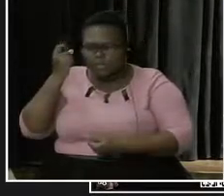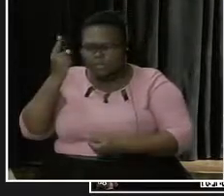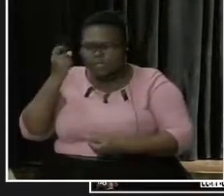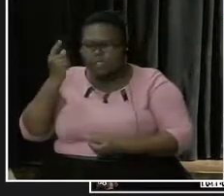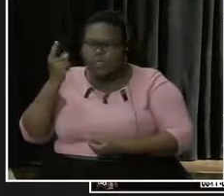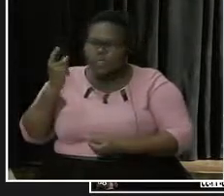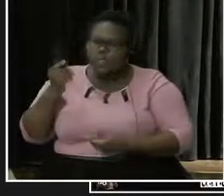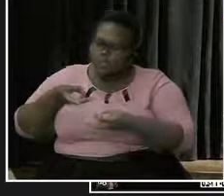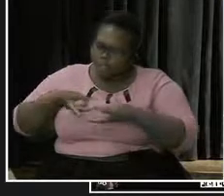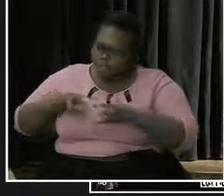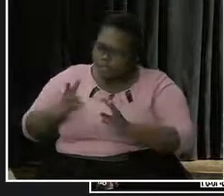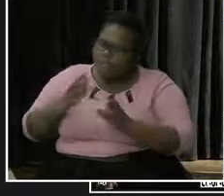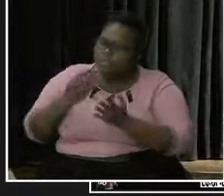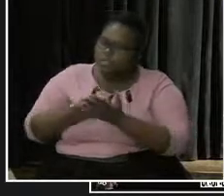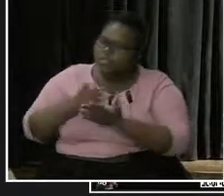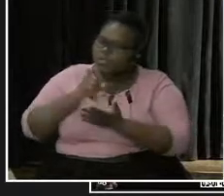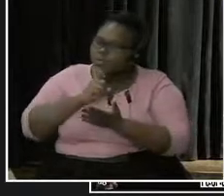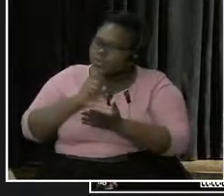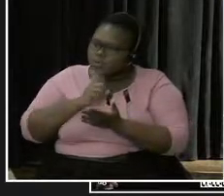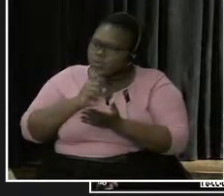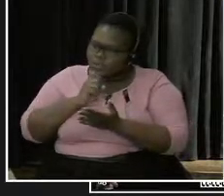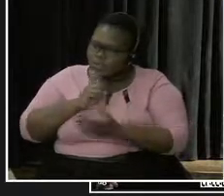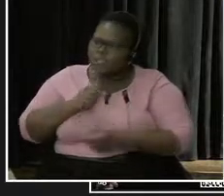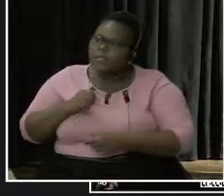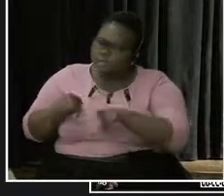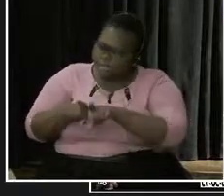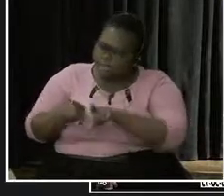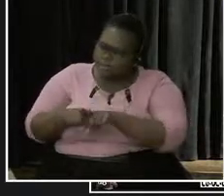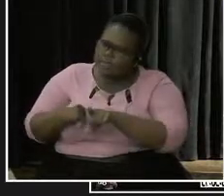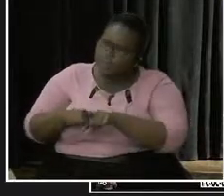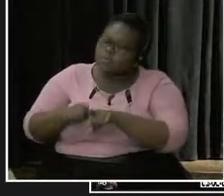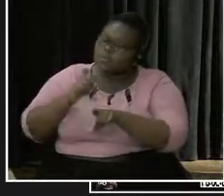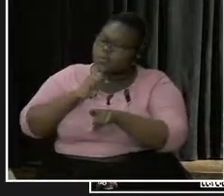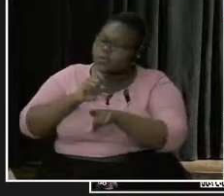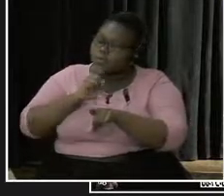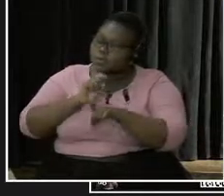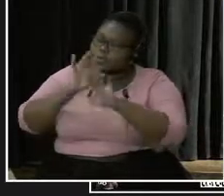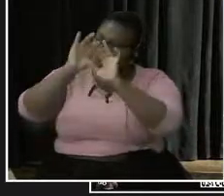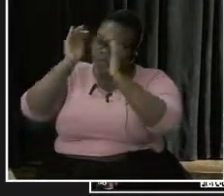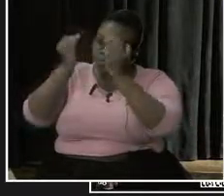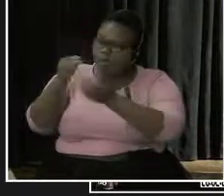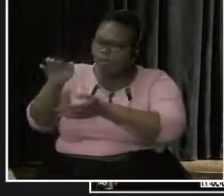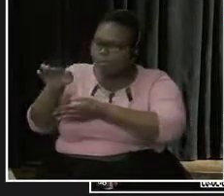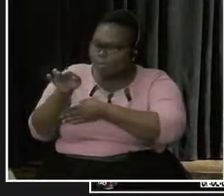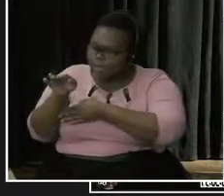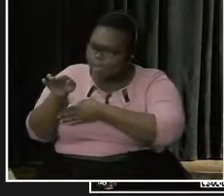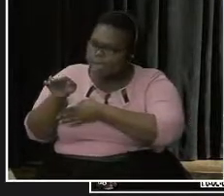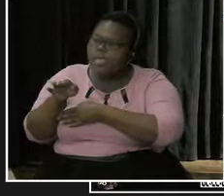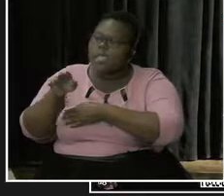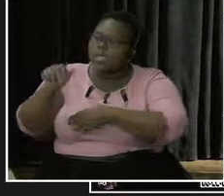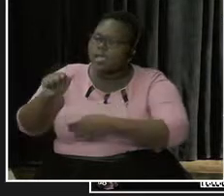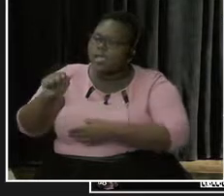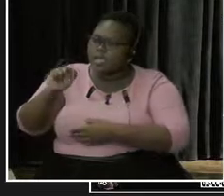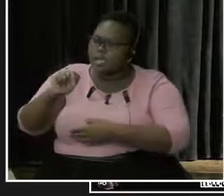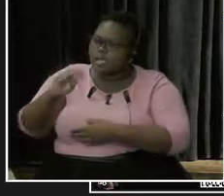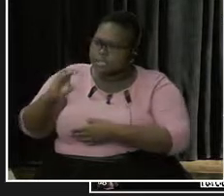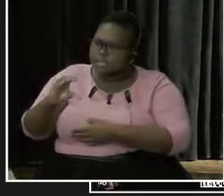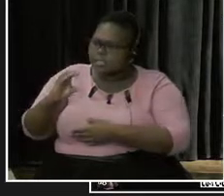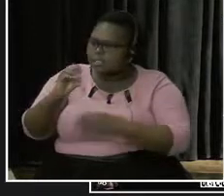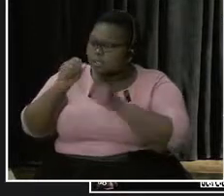utilized by the World Bank to arrive at such a questionable categorization. The ANC is aware of